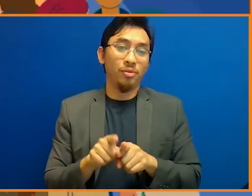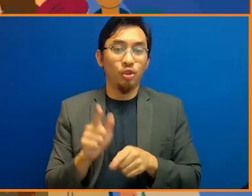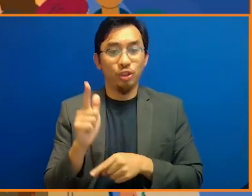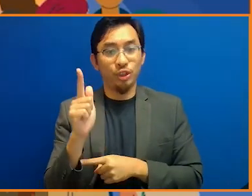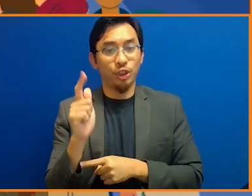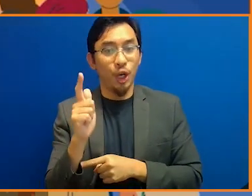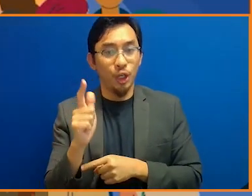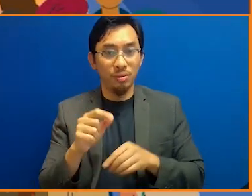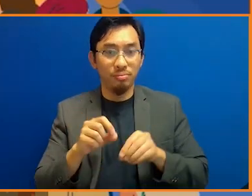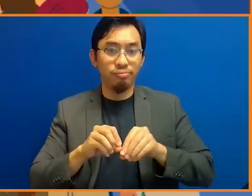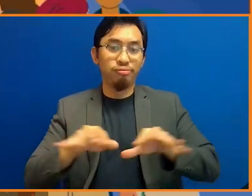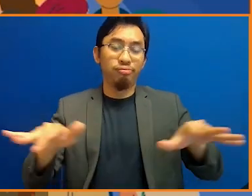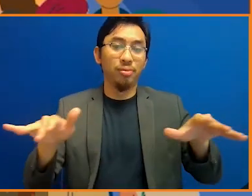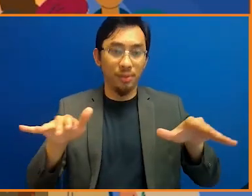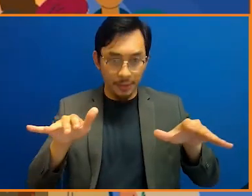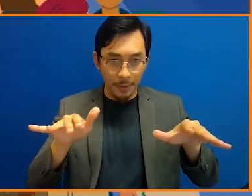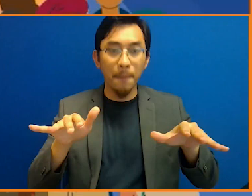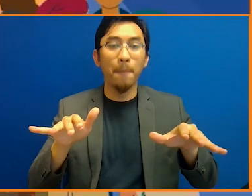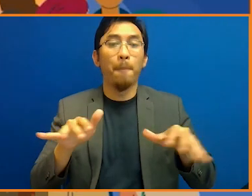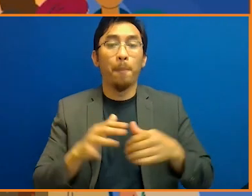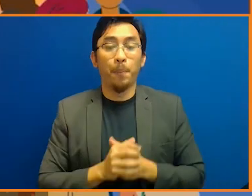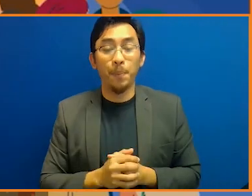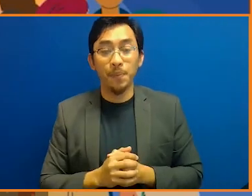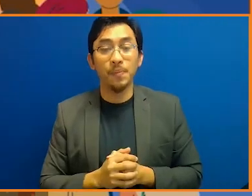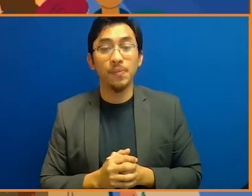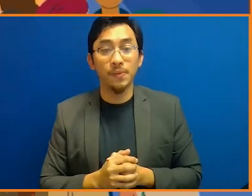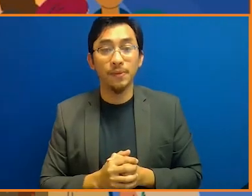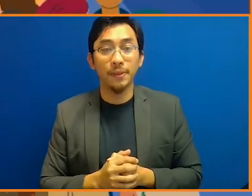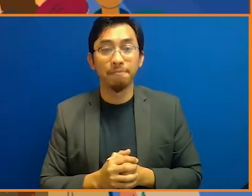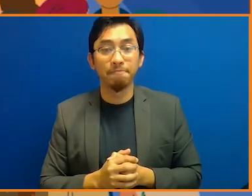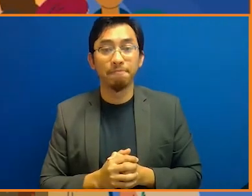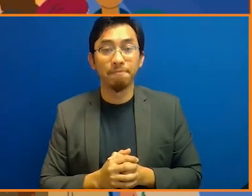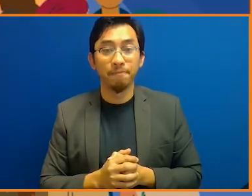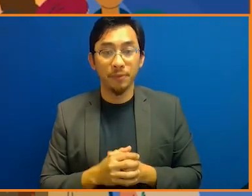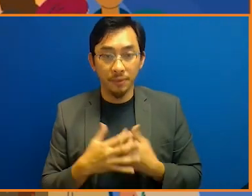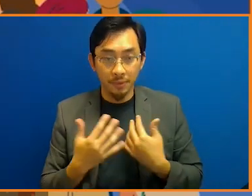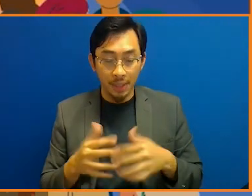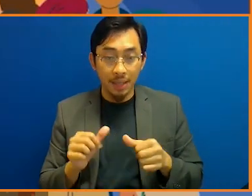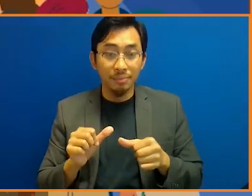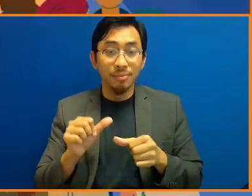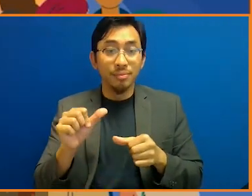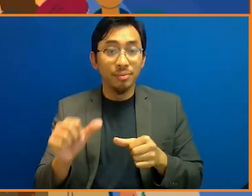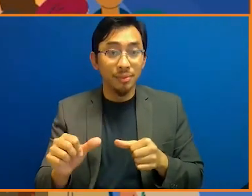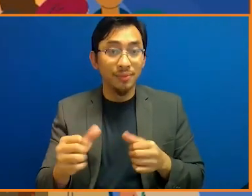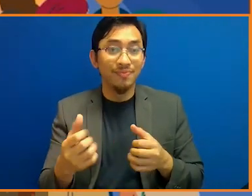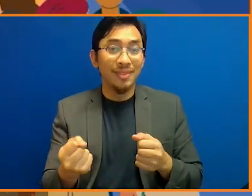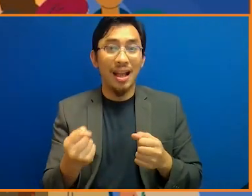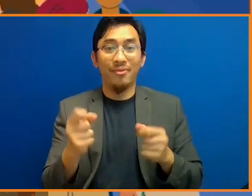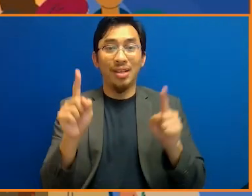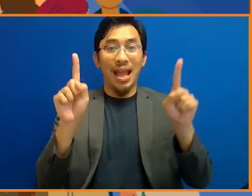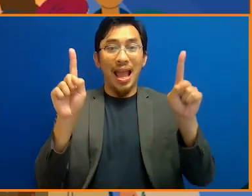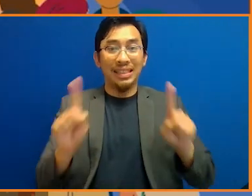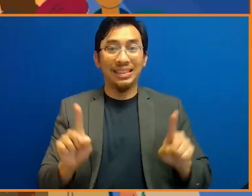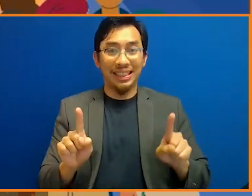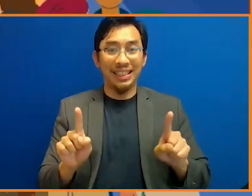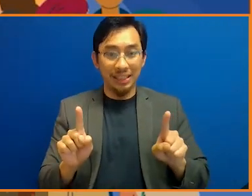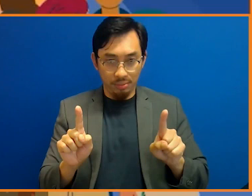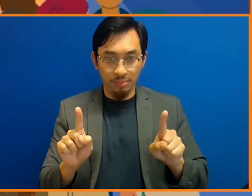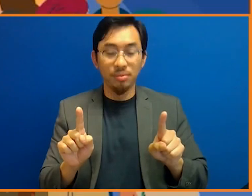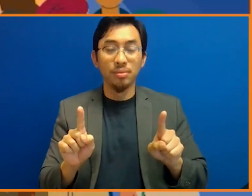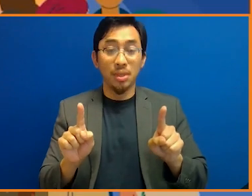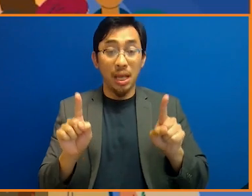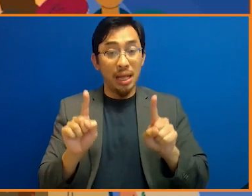beginning the warning was also underestimate, and then once we, and also the electricity